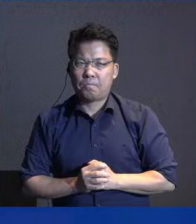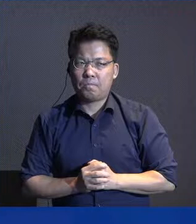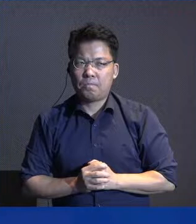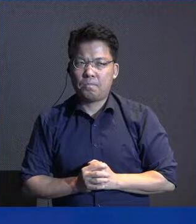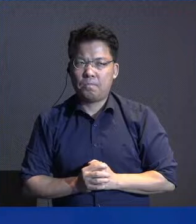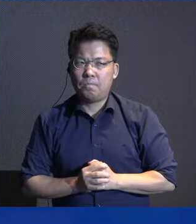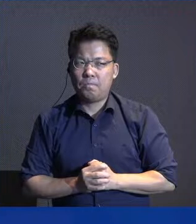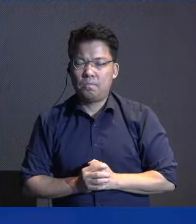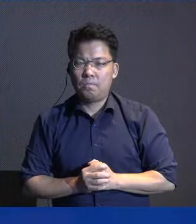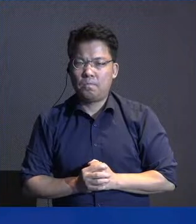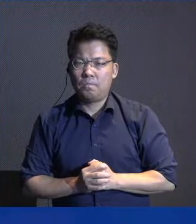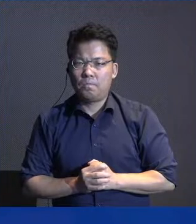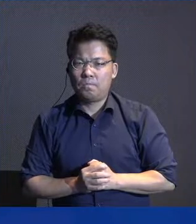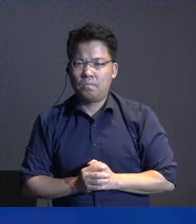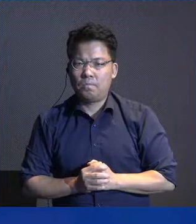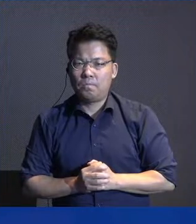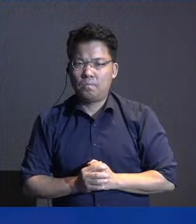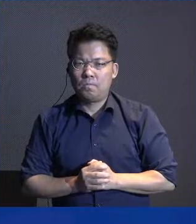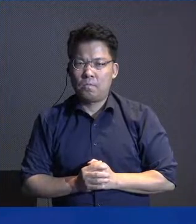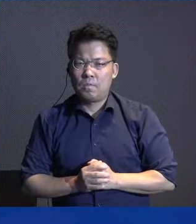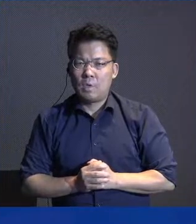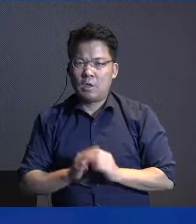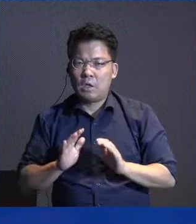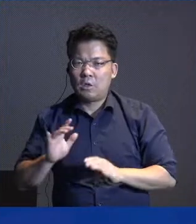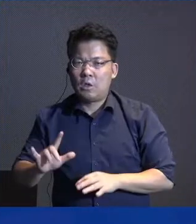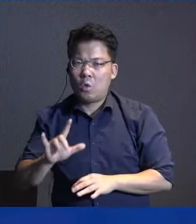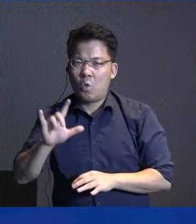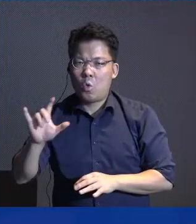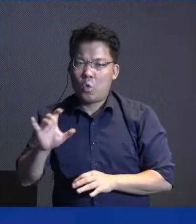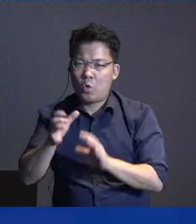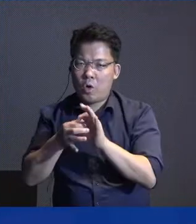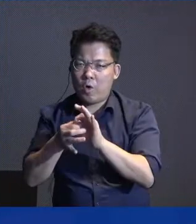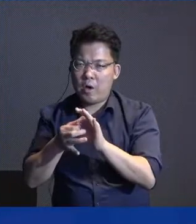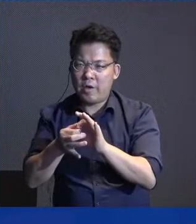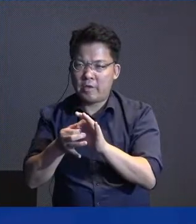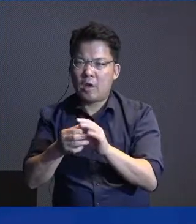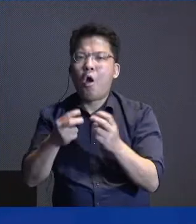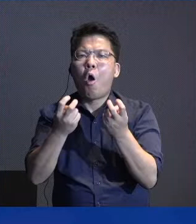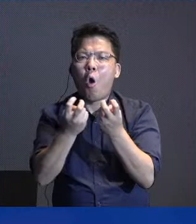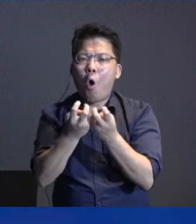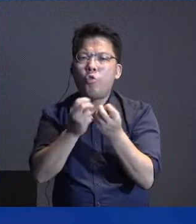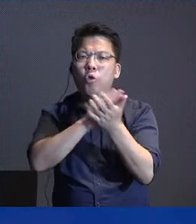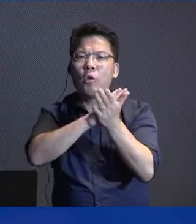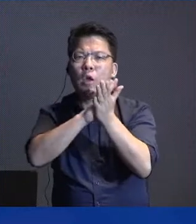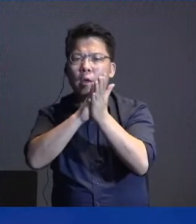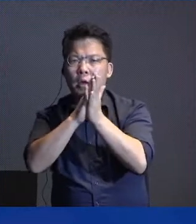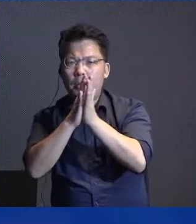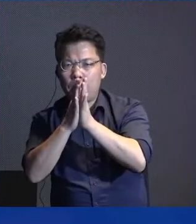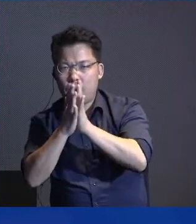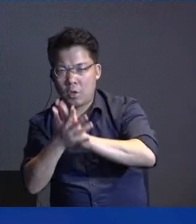made us rethink about human rights in this particular age group.